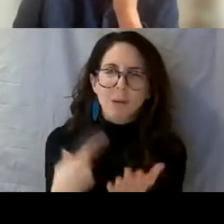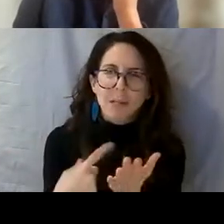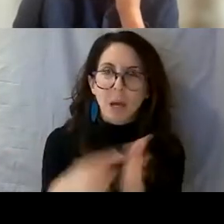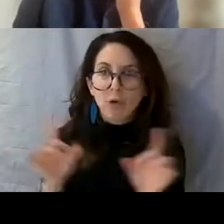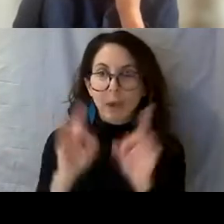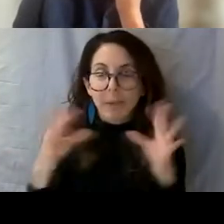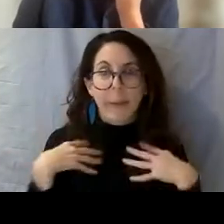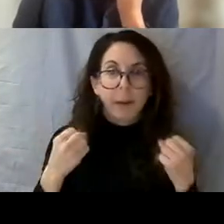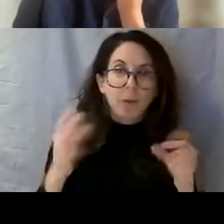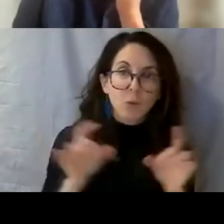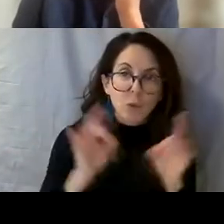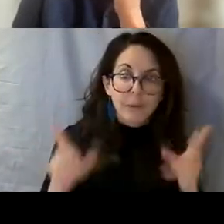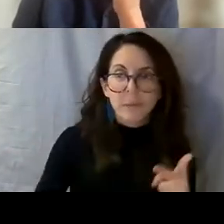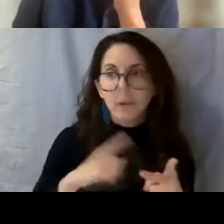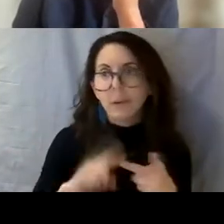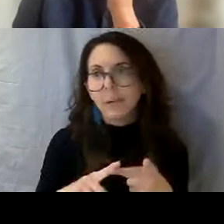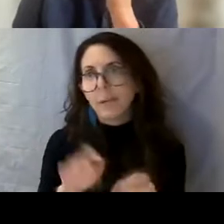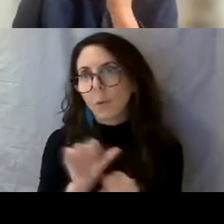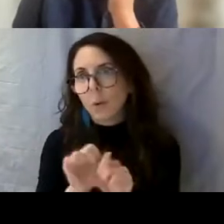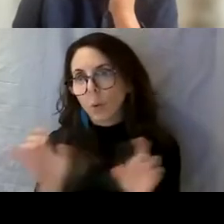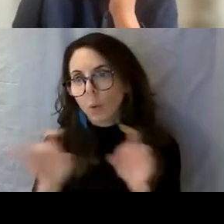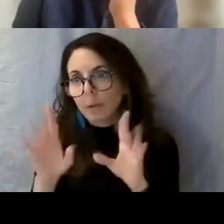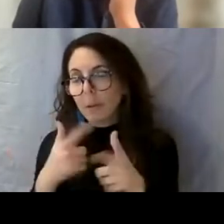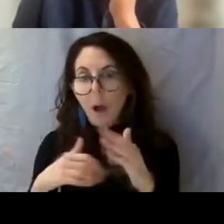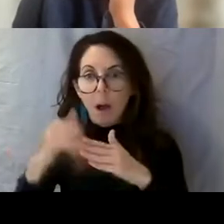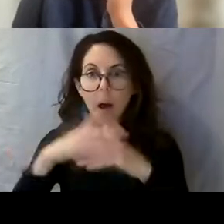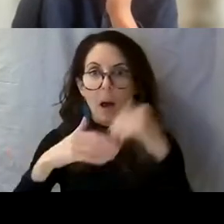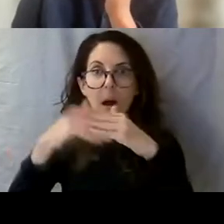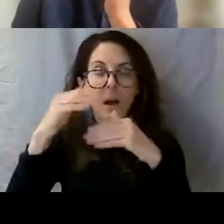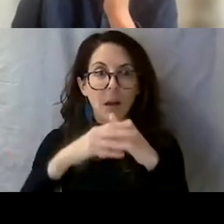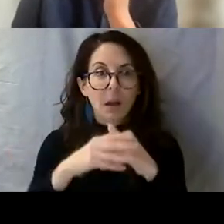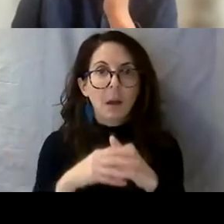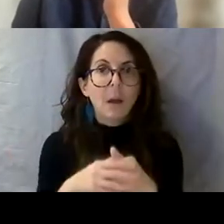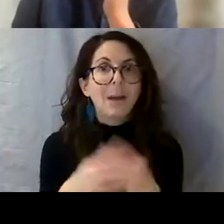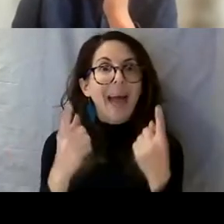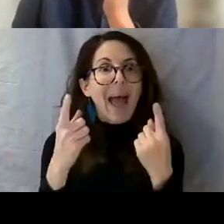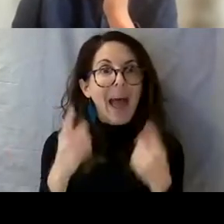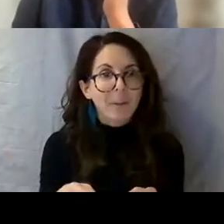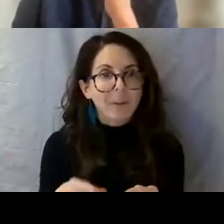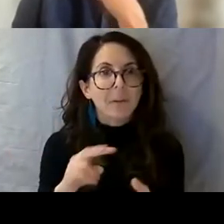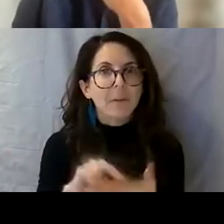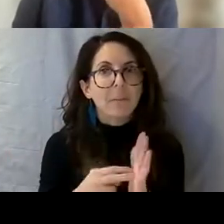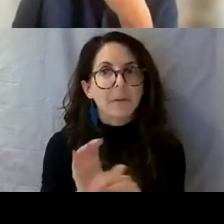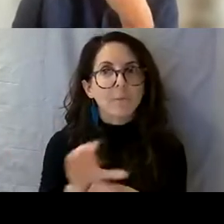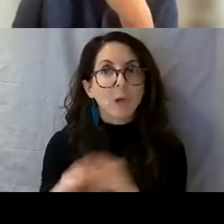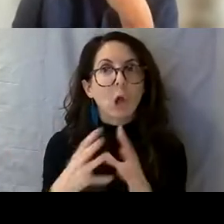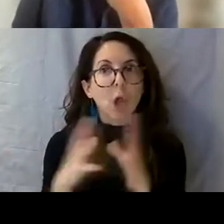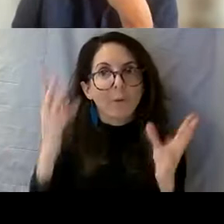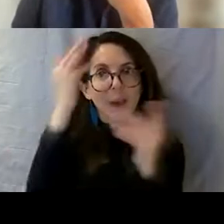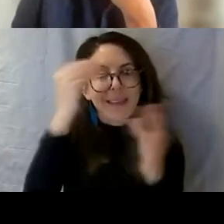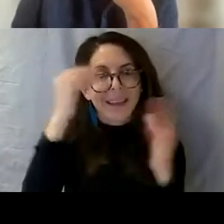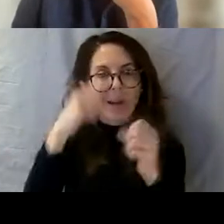my earlier remarks, have really forced a lot of rethinking on the part of foundations, which